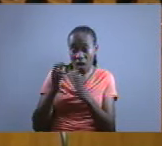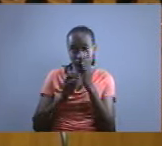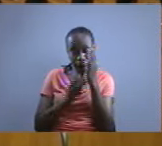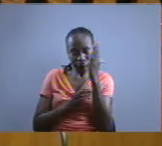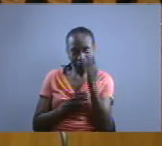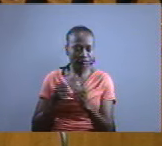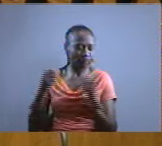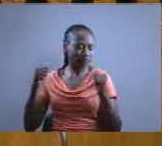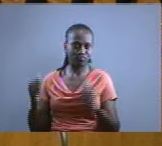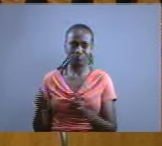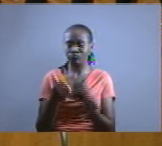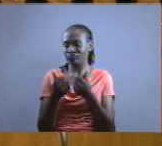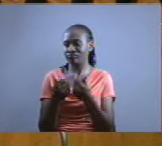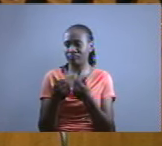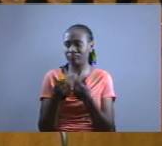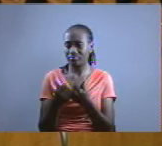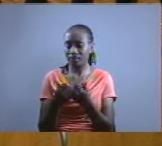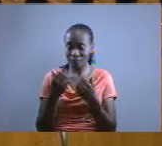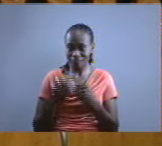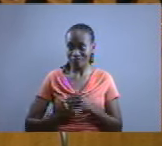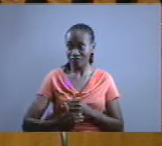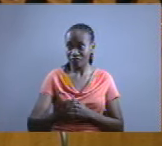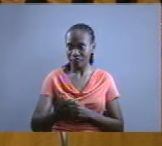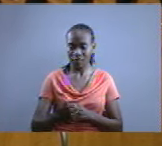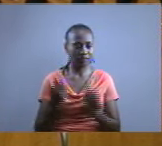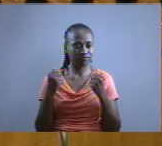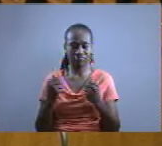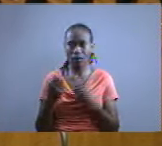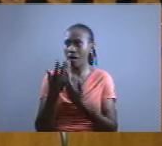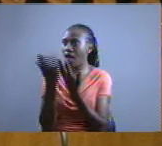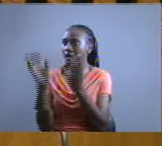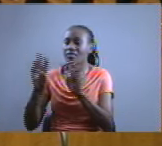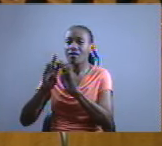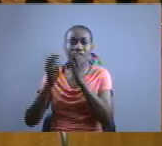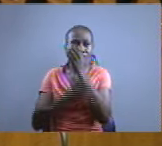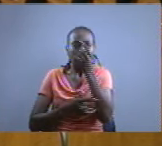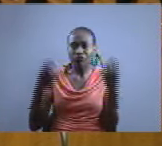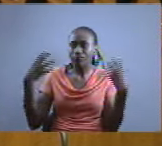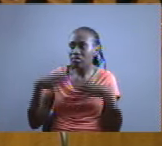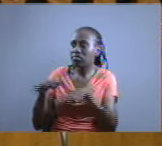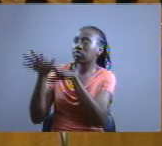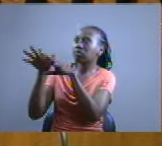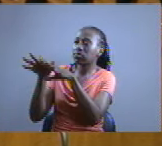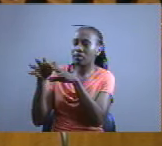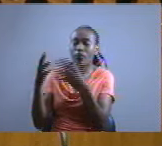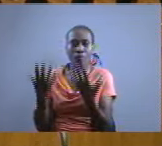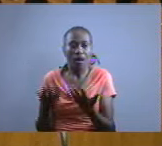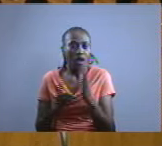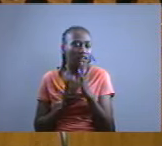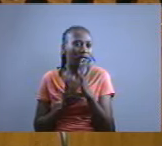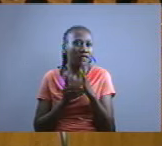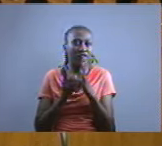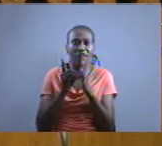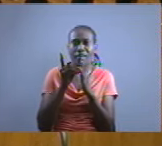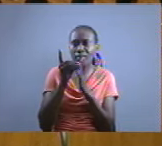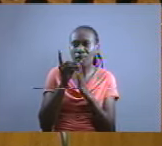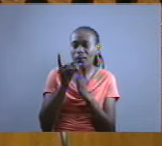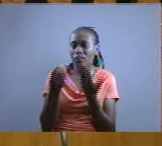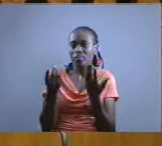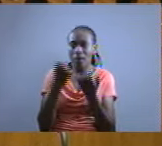constitution and has remained a source of inspiration for many countries, both in the developed and